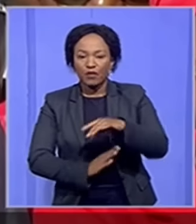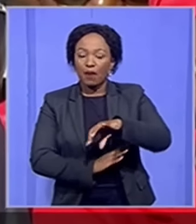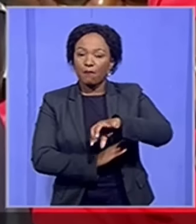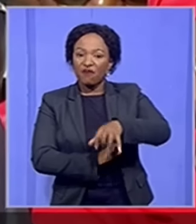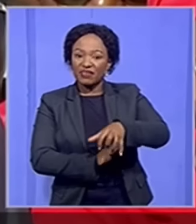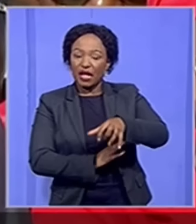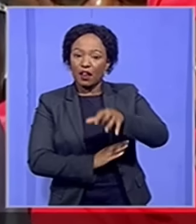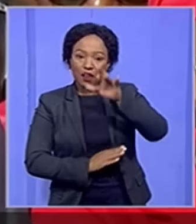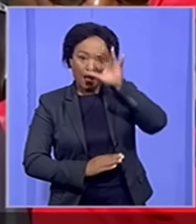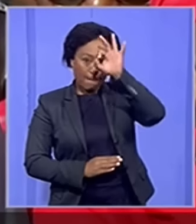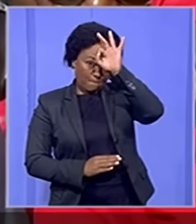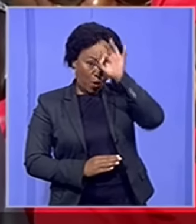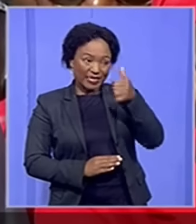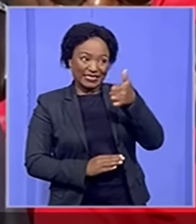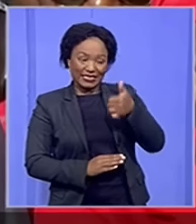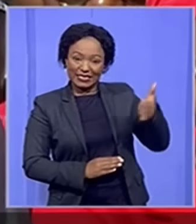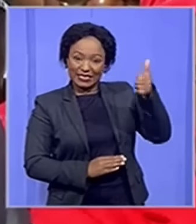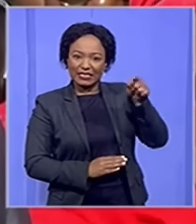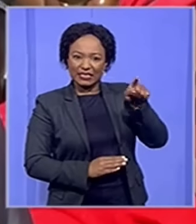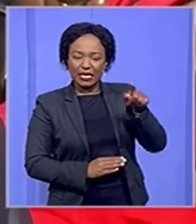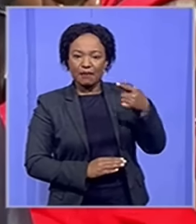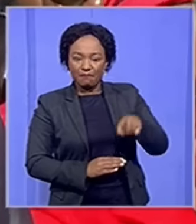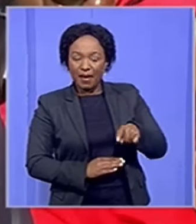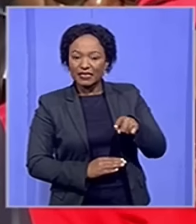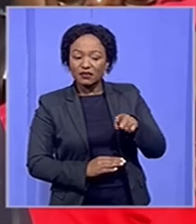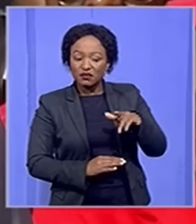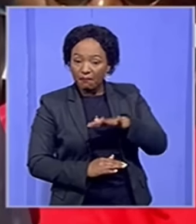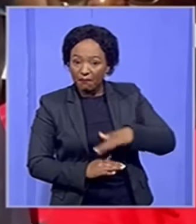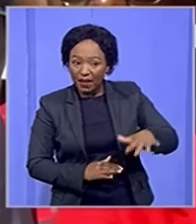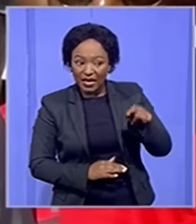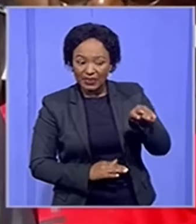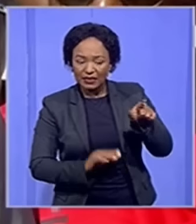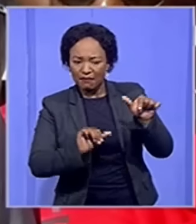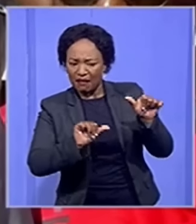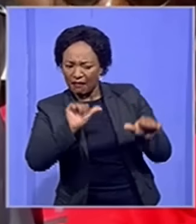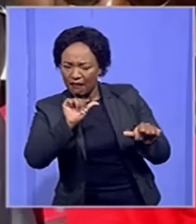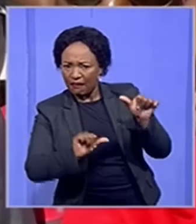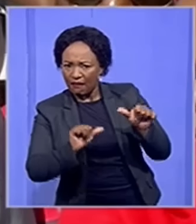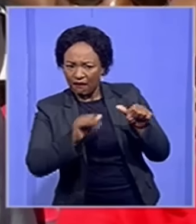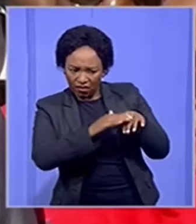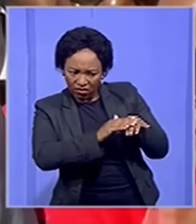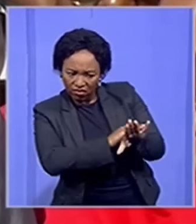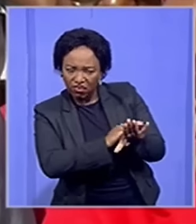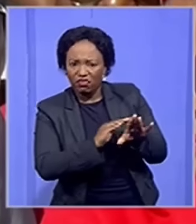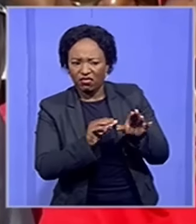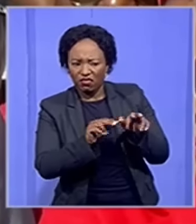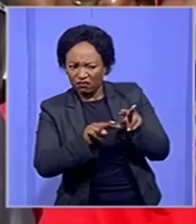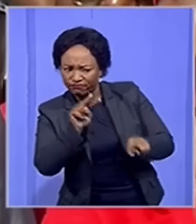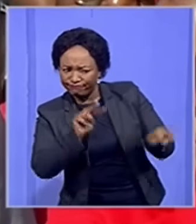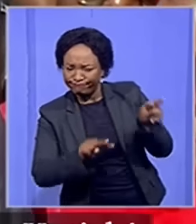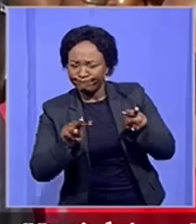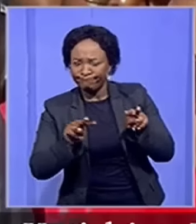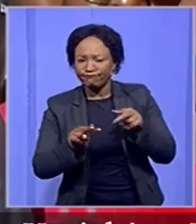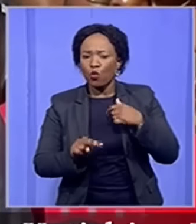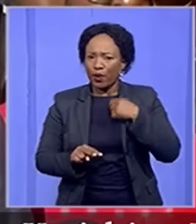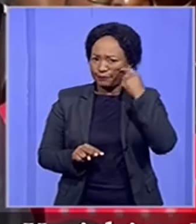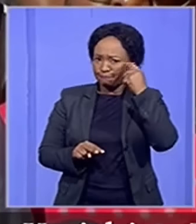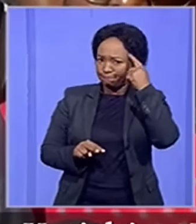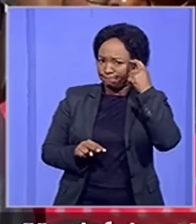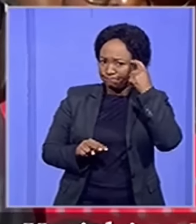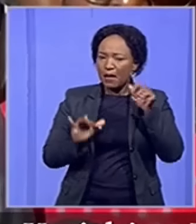area must be searched. That area must be stripped because we suspect there might be more